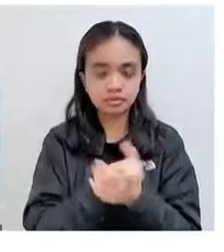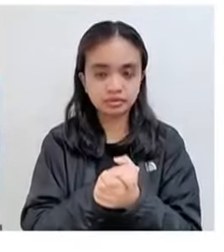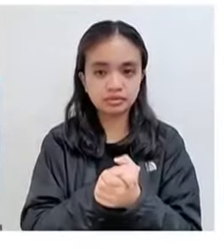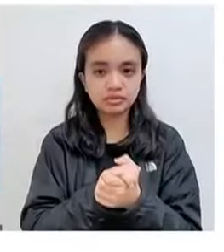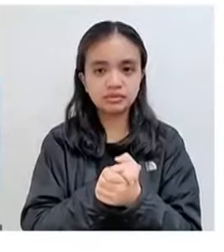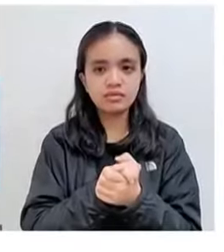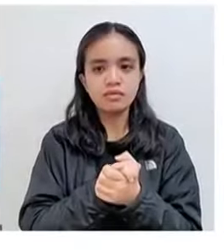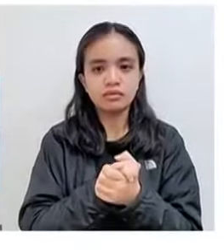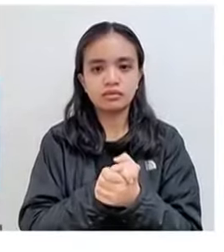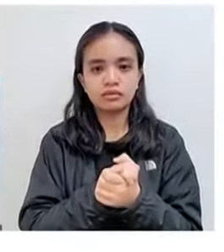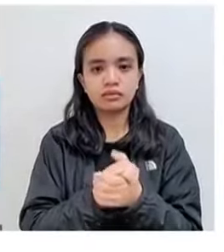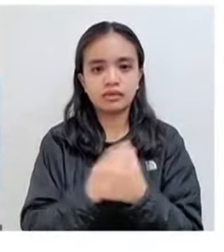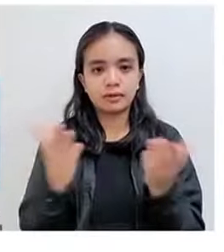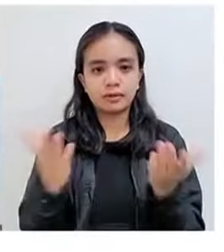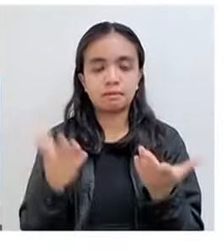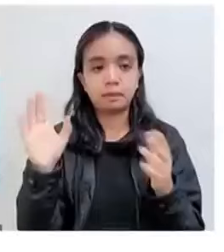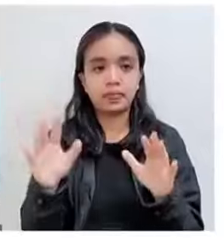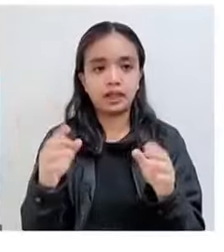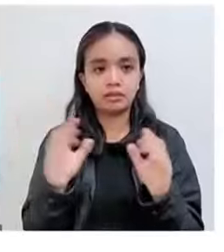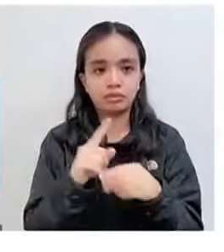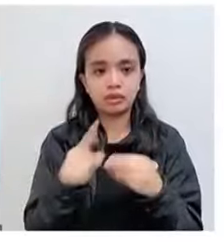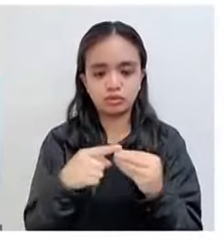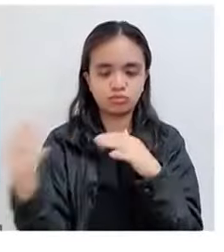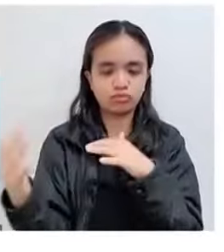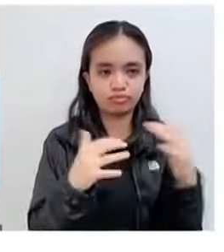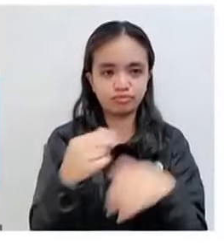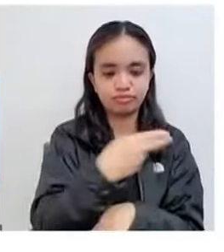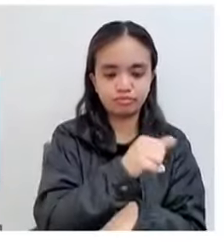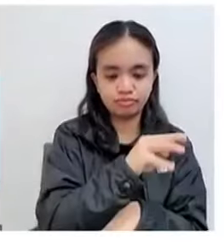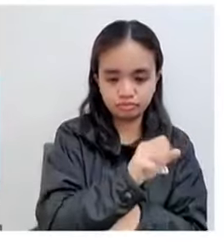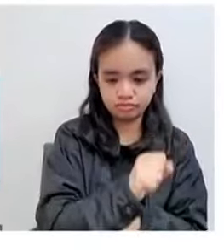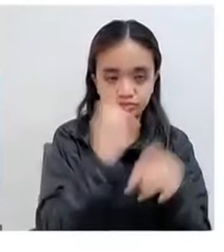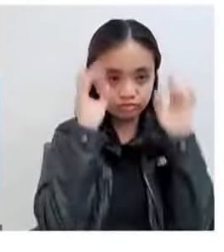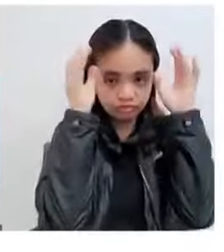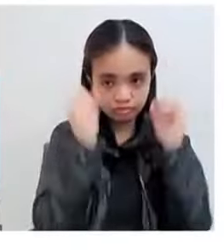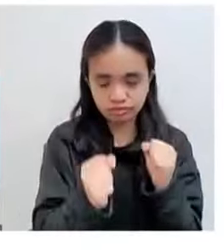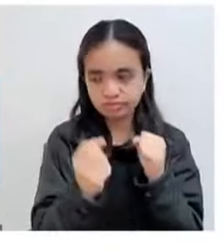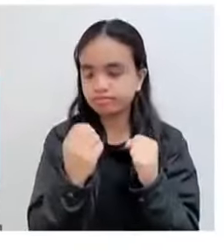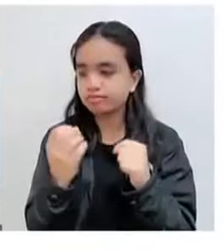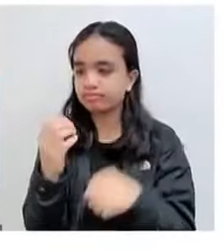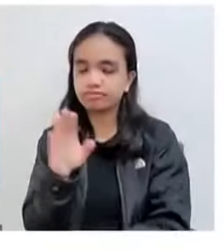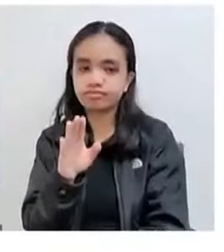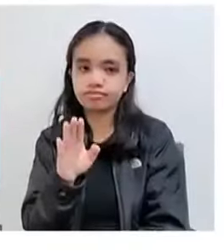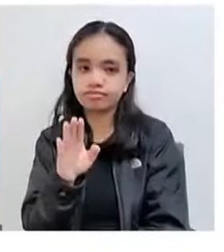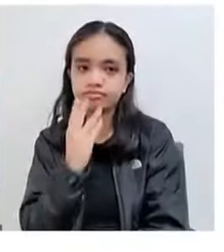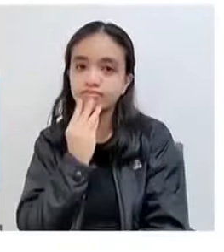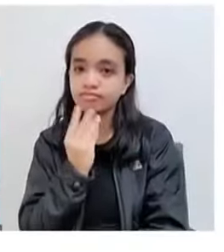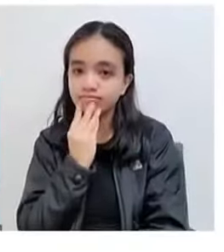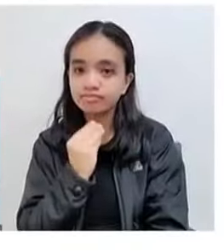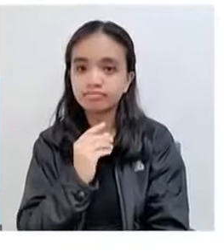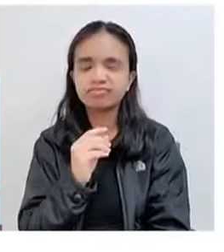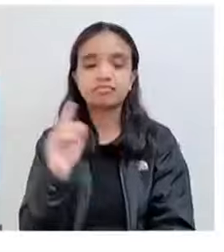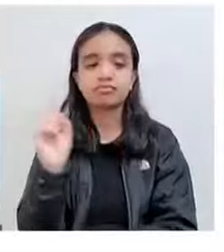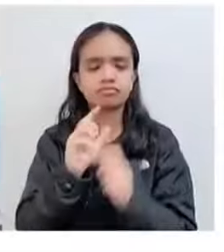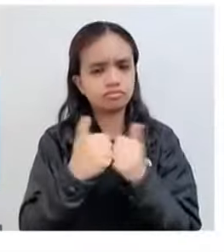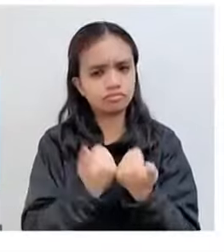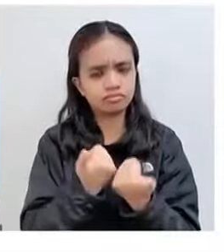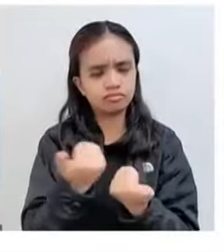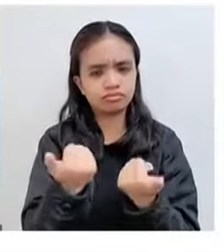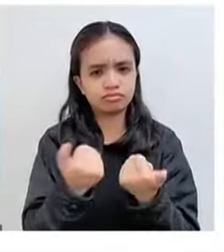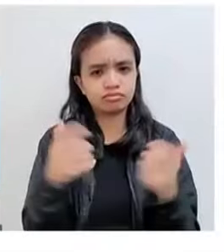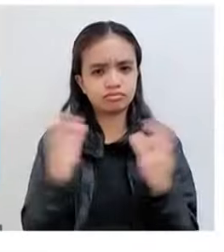conflict between Hamas and Israel. How evident has Biden's stand on the war in Gaza been in the votes so far, Chris?